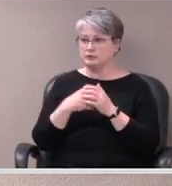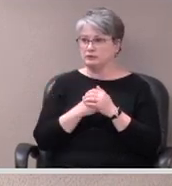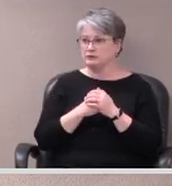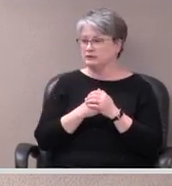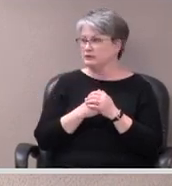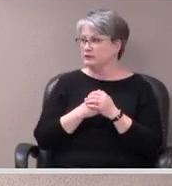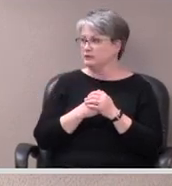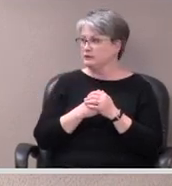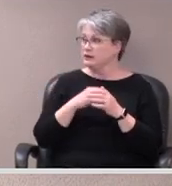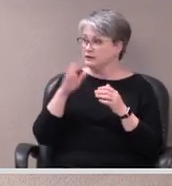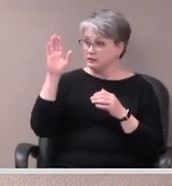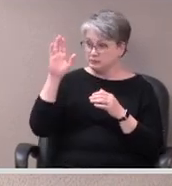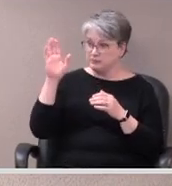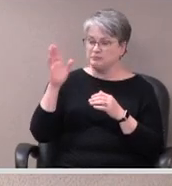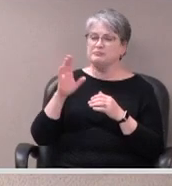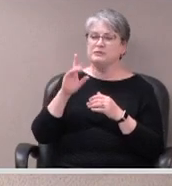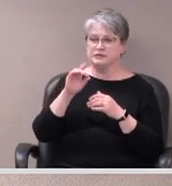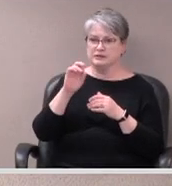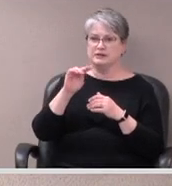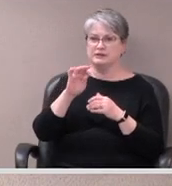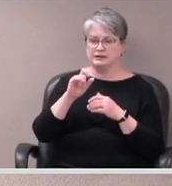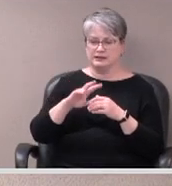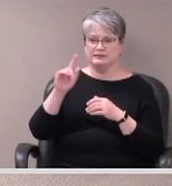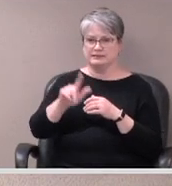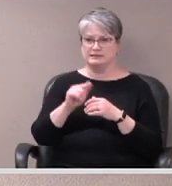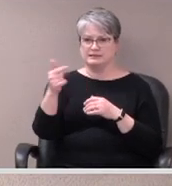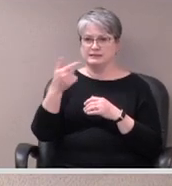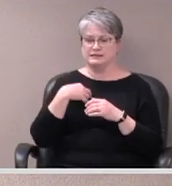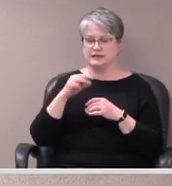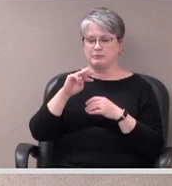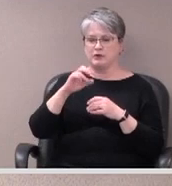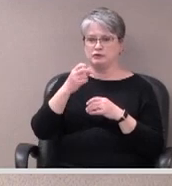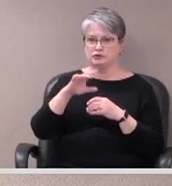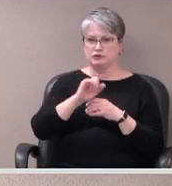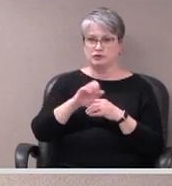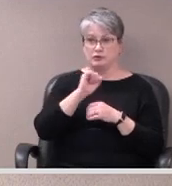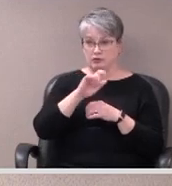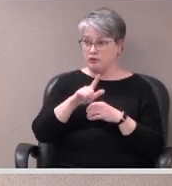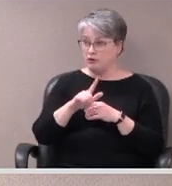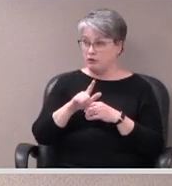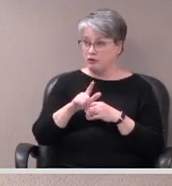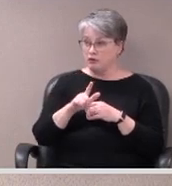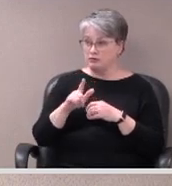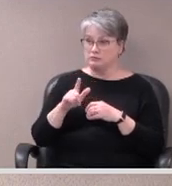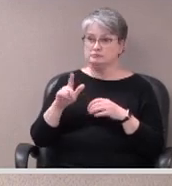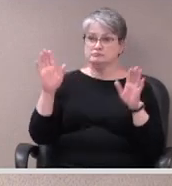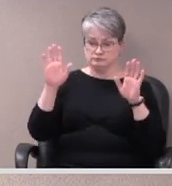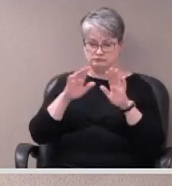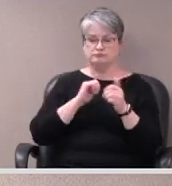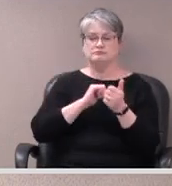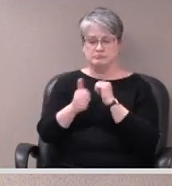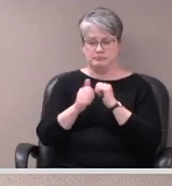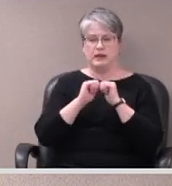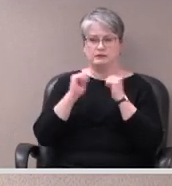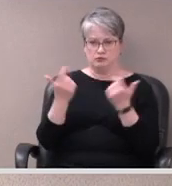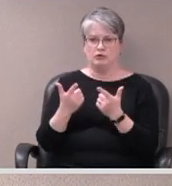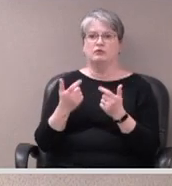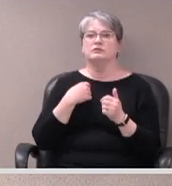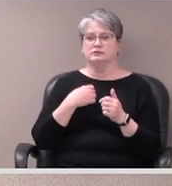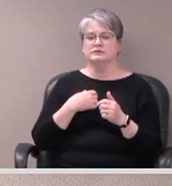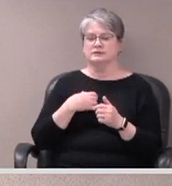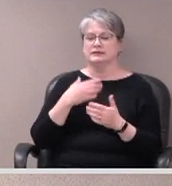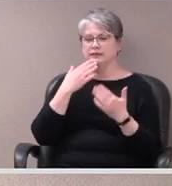2020-2021? Is there a motion, Board Member Duncan, second by Board Member Marshall? All those in favor? It passes unanimously. Thank